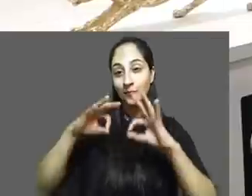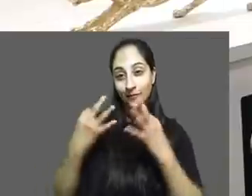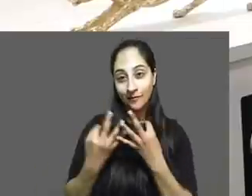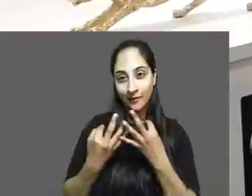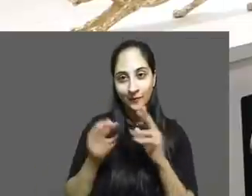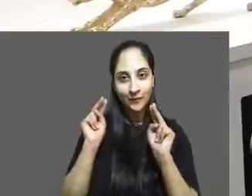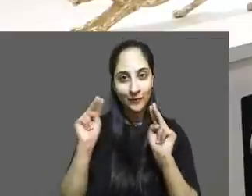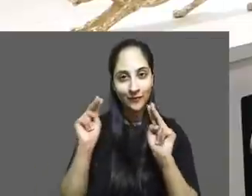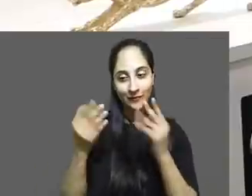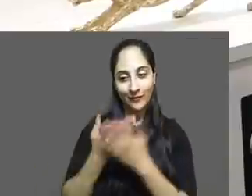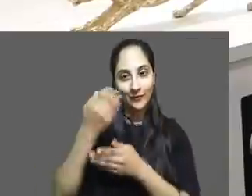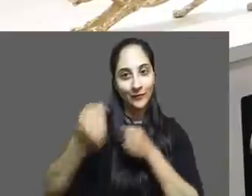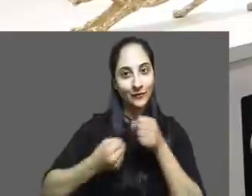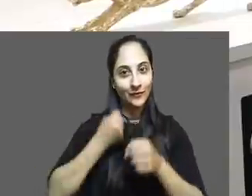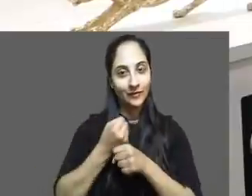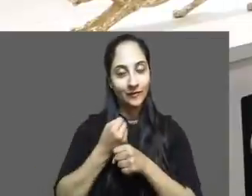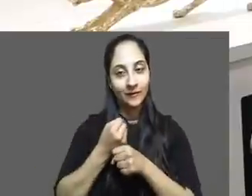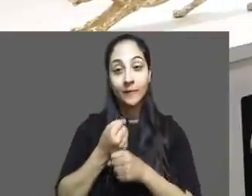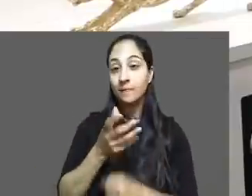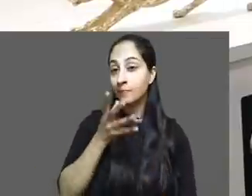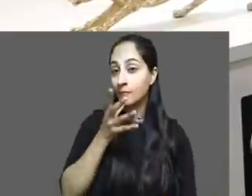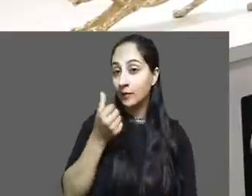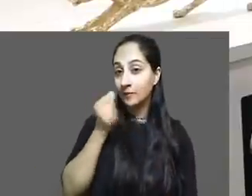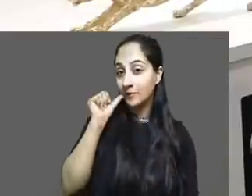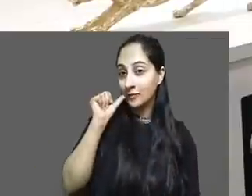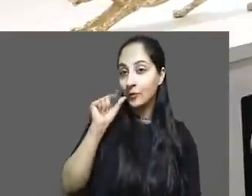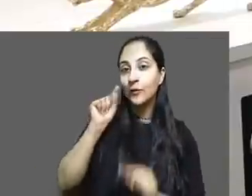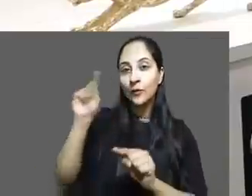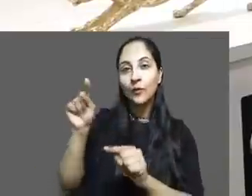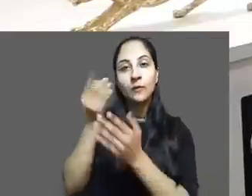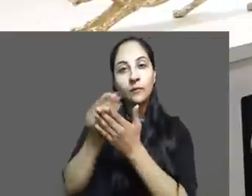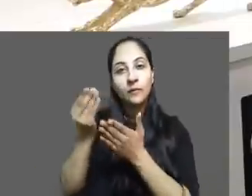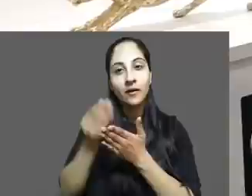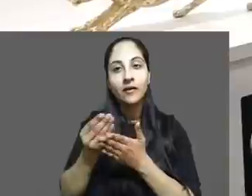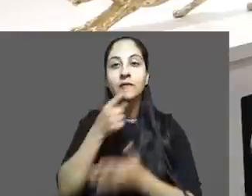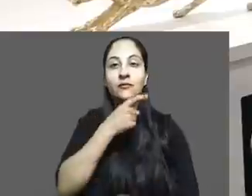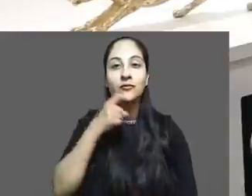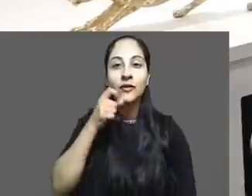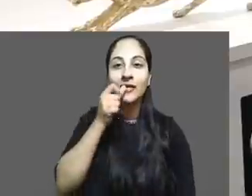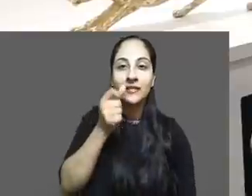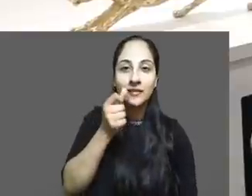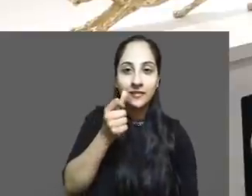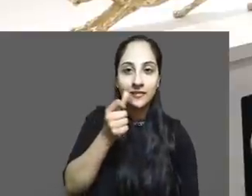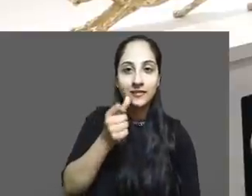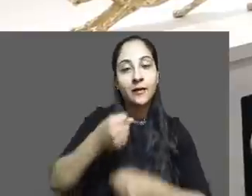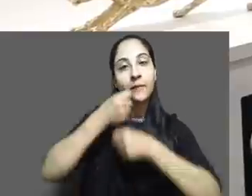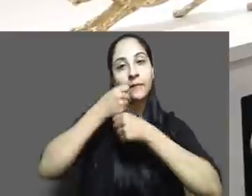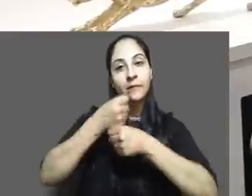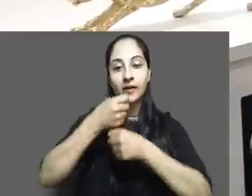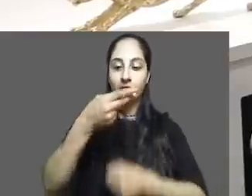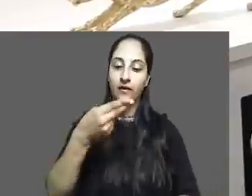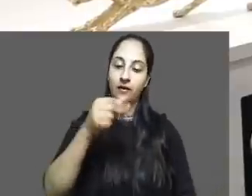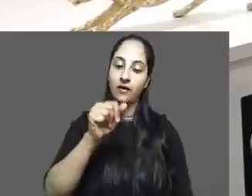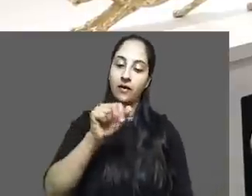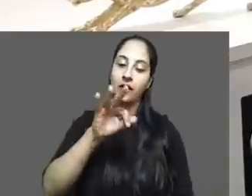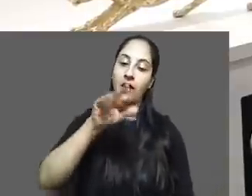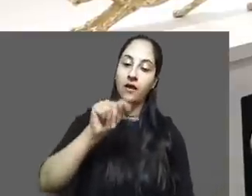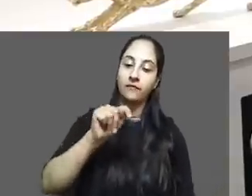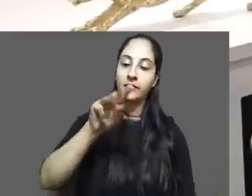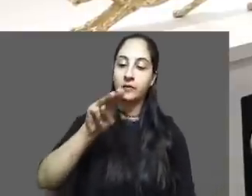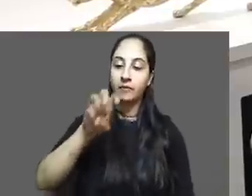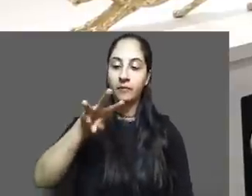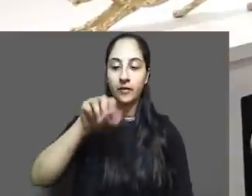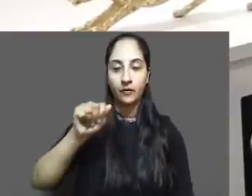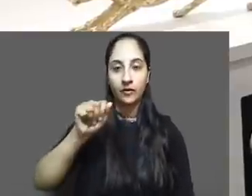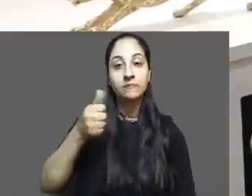an exciting weekend for my family and I. My mother went out yesterday to get dried nuts to prepare for Haft Mewa. Haft Mewa is